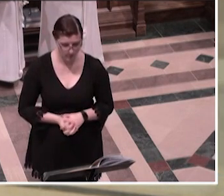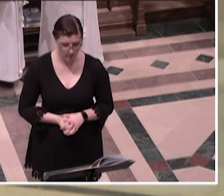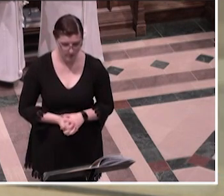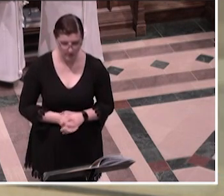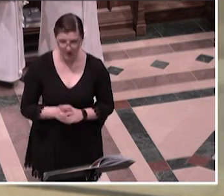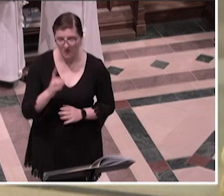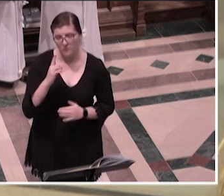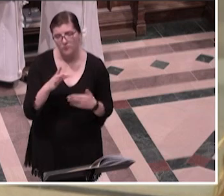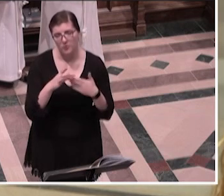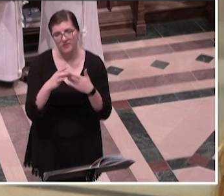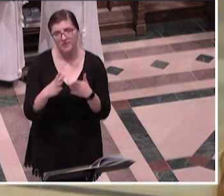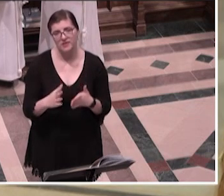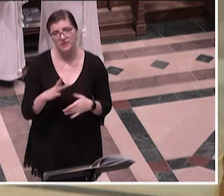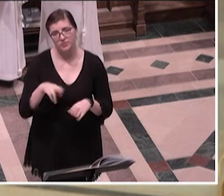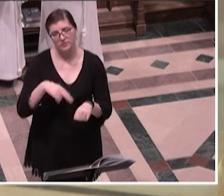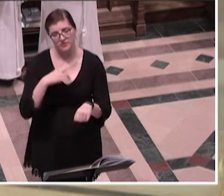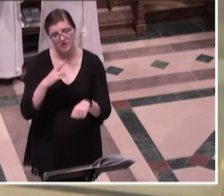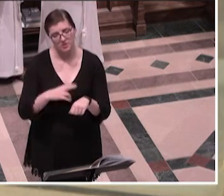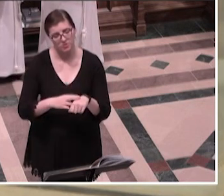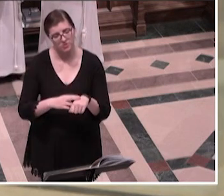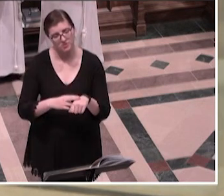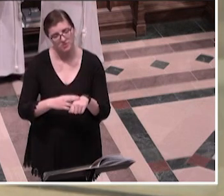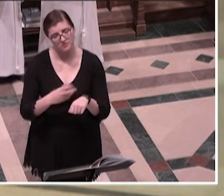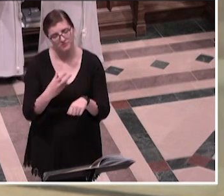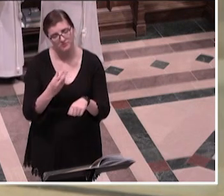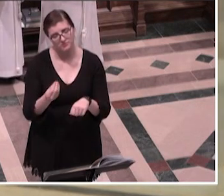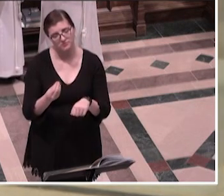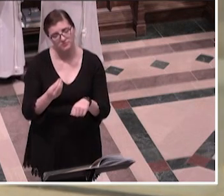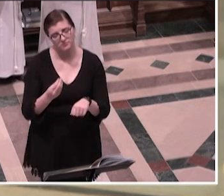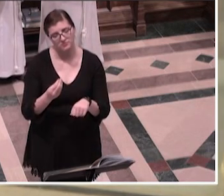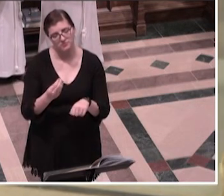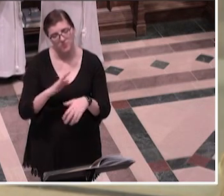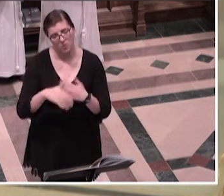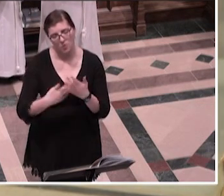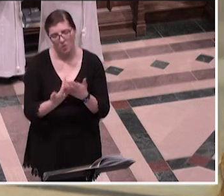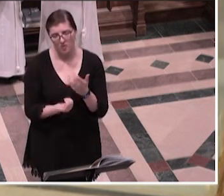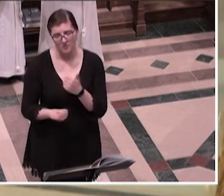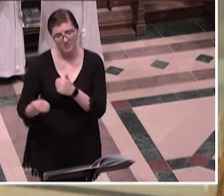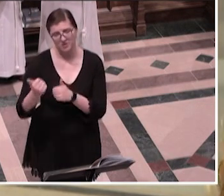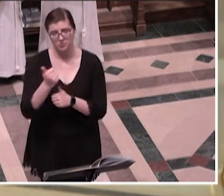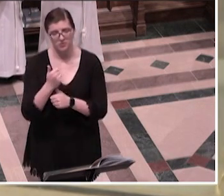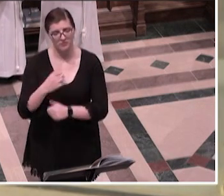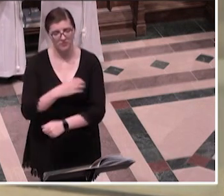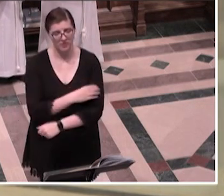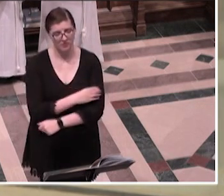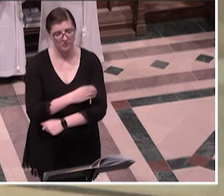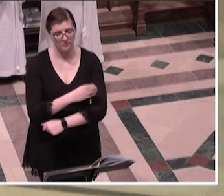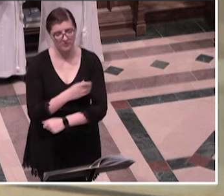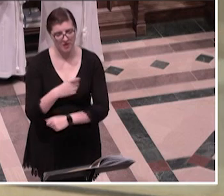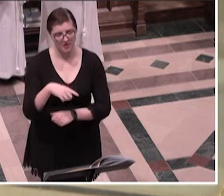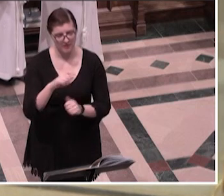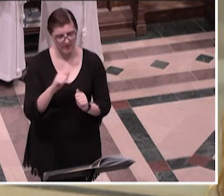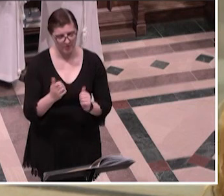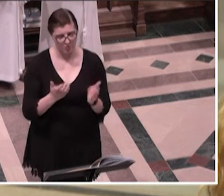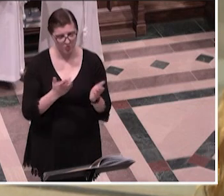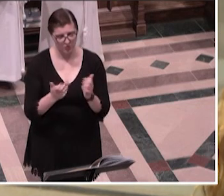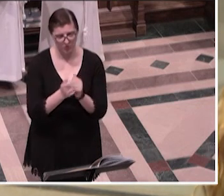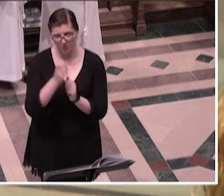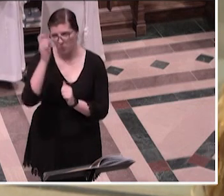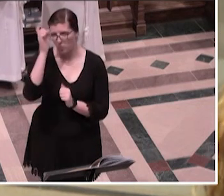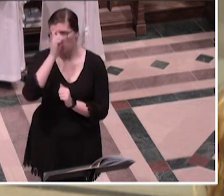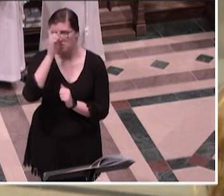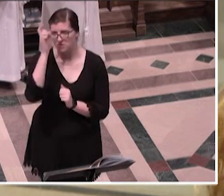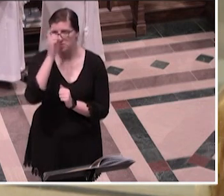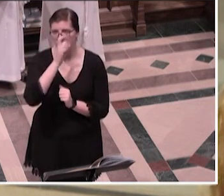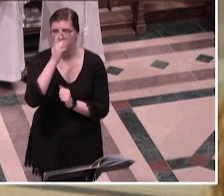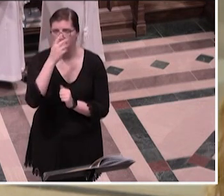For the leaders of nations and all in administrative authority, that they may serve with wisdom